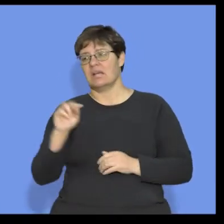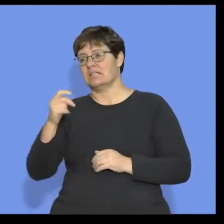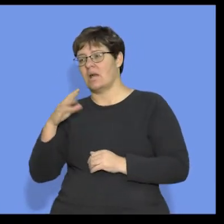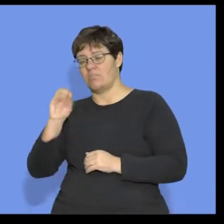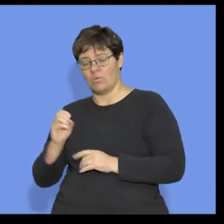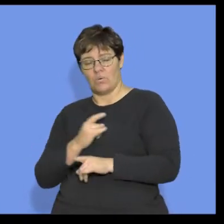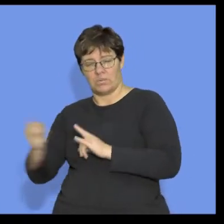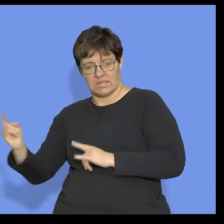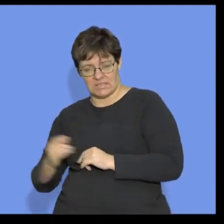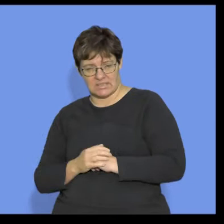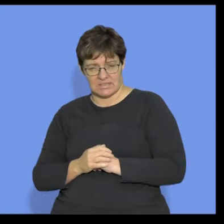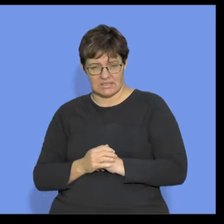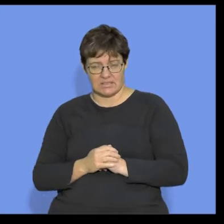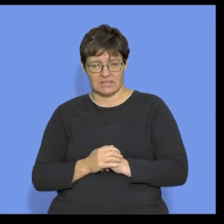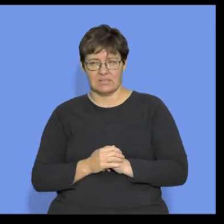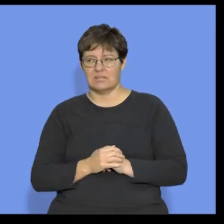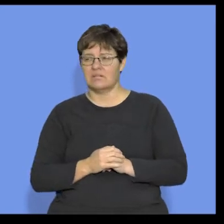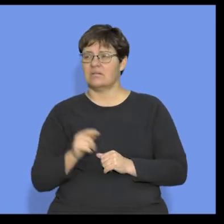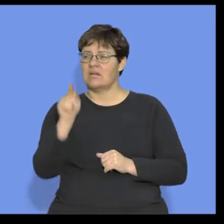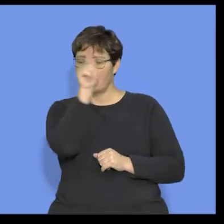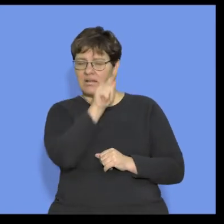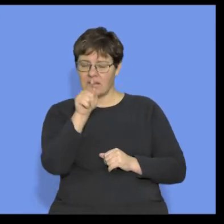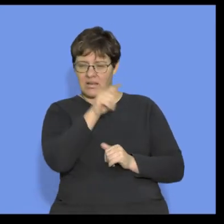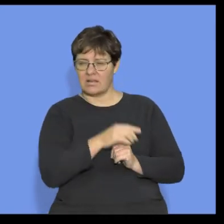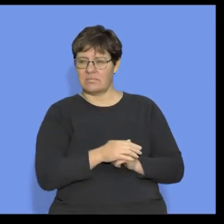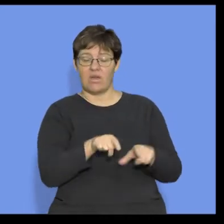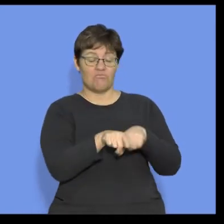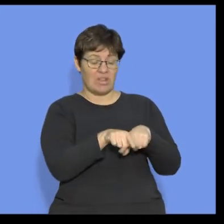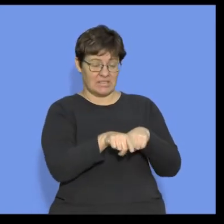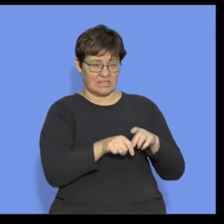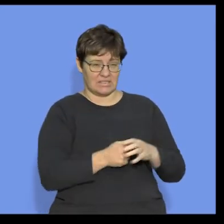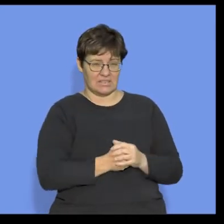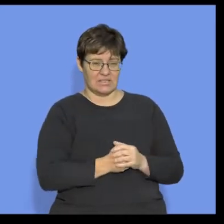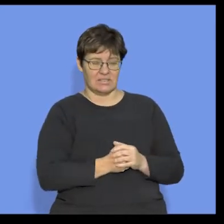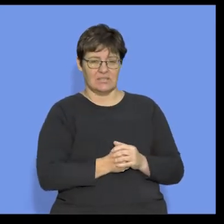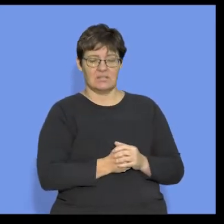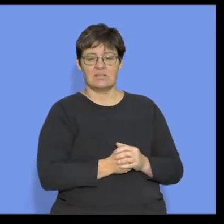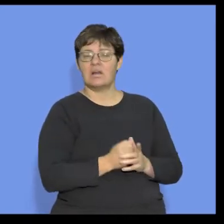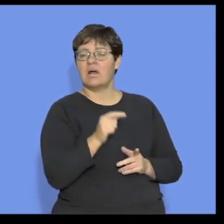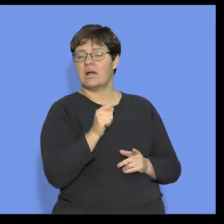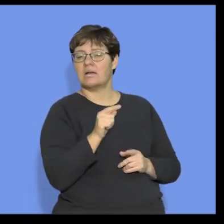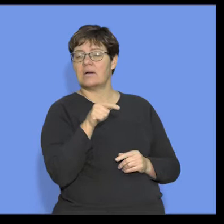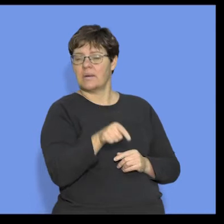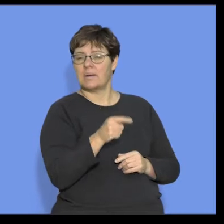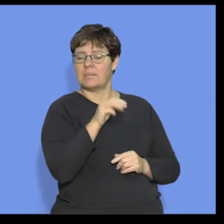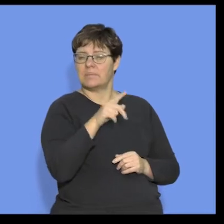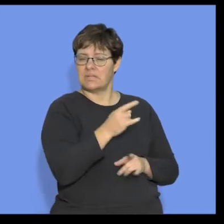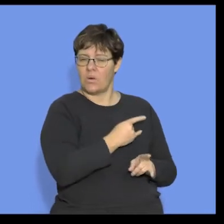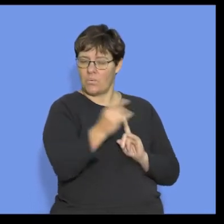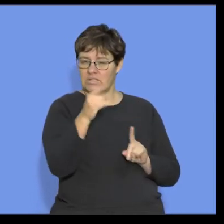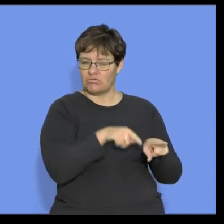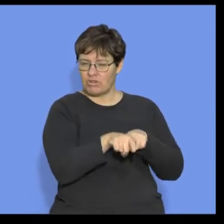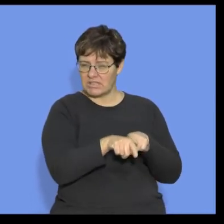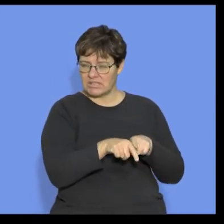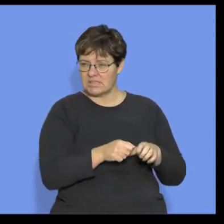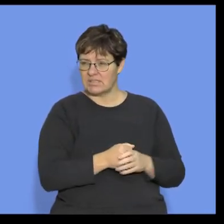Tabo wins. What are you talking about? This part, we're talking about a race. What is the chance that Peter wins a race?